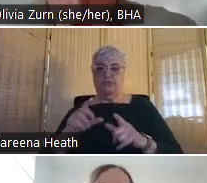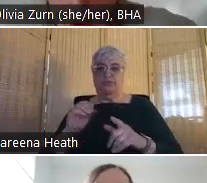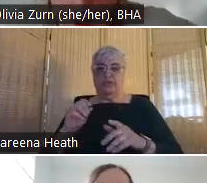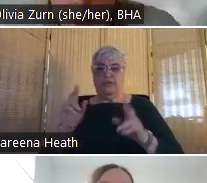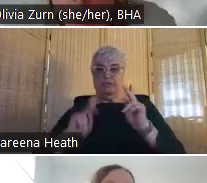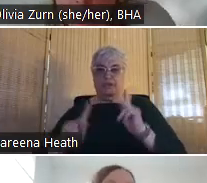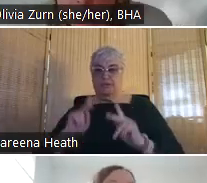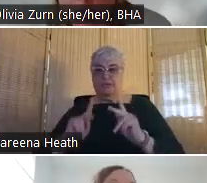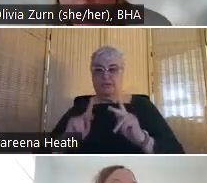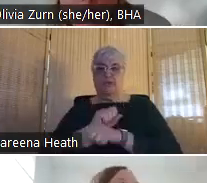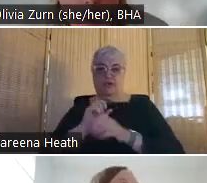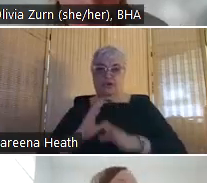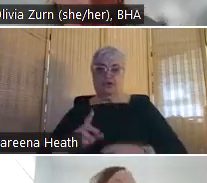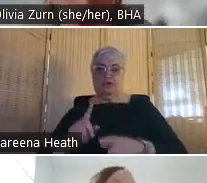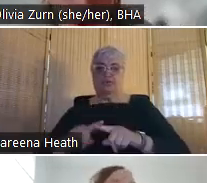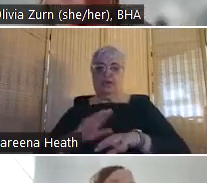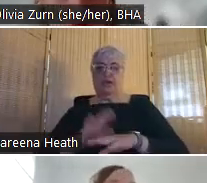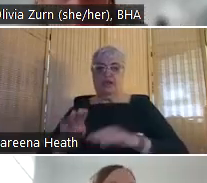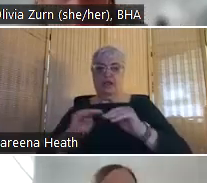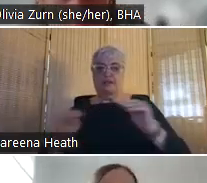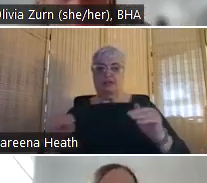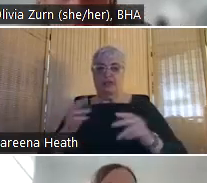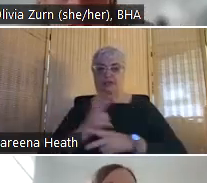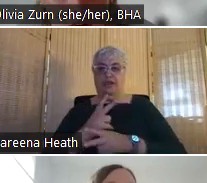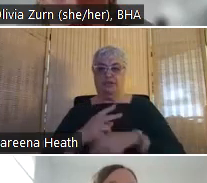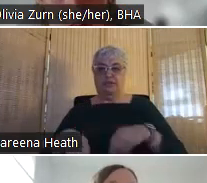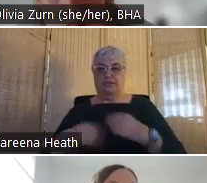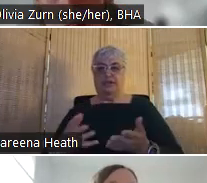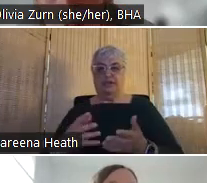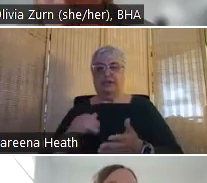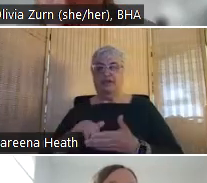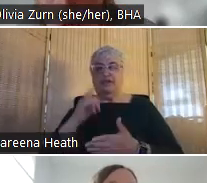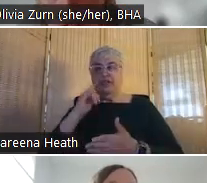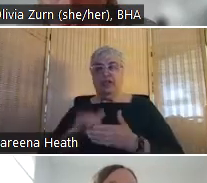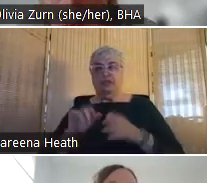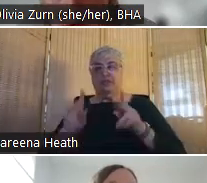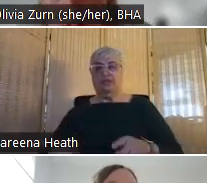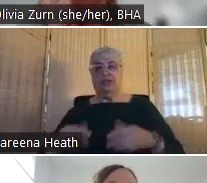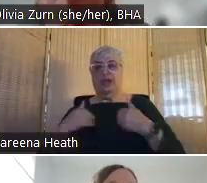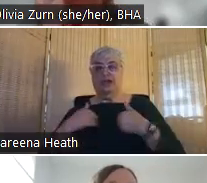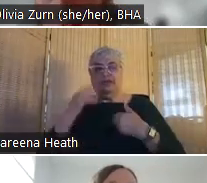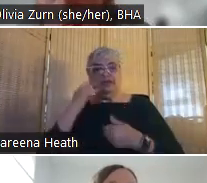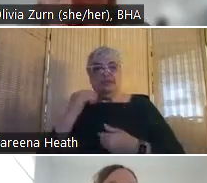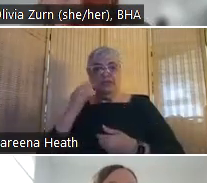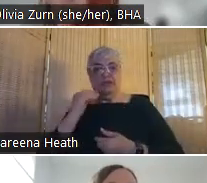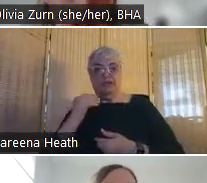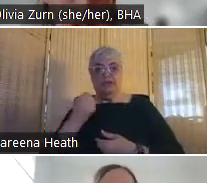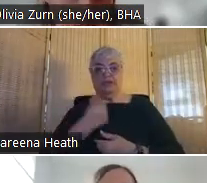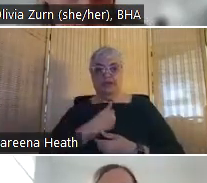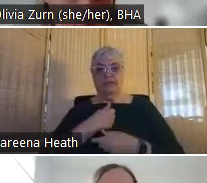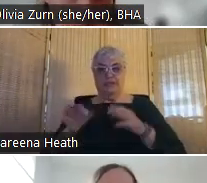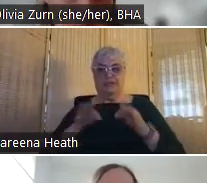personnel based on the level of care being provided, and is designed for an individual that has experienced a self-defined